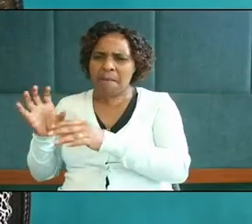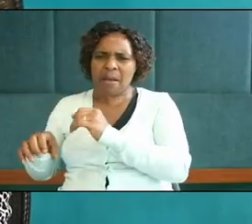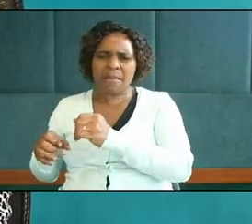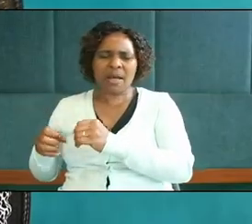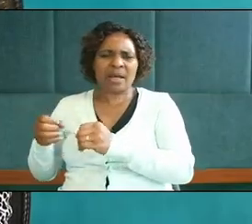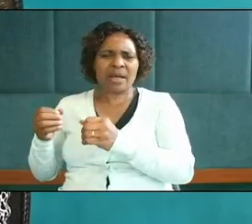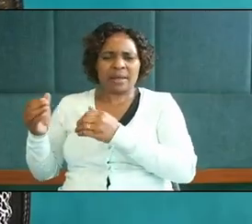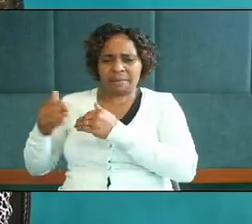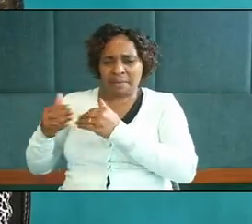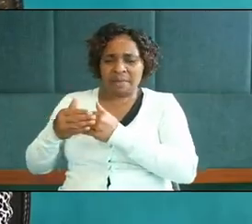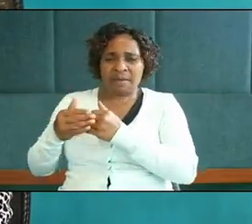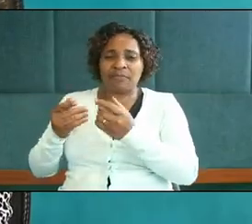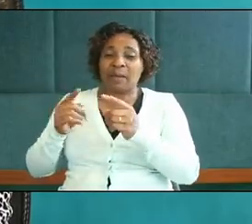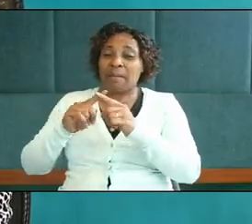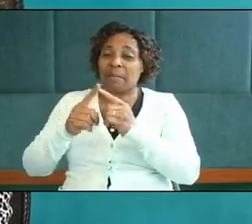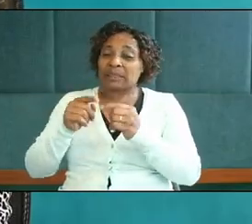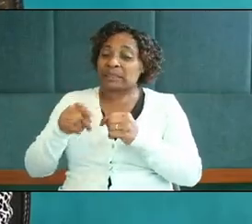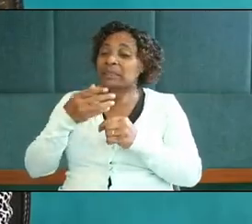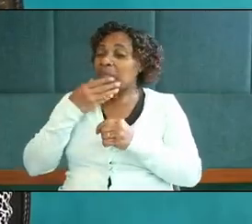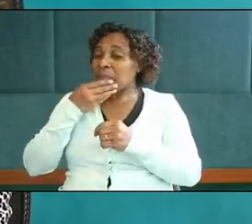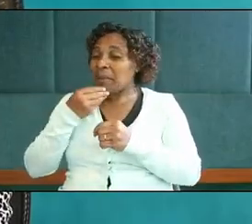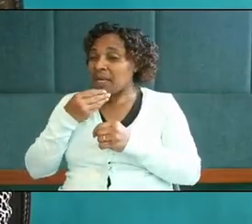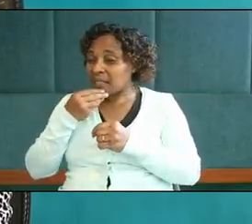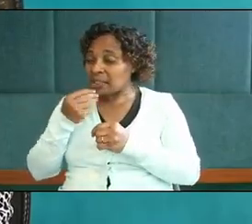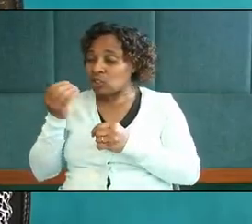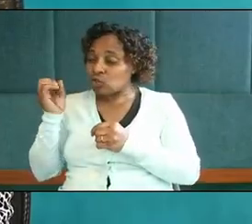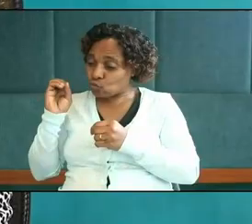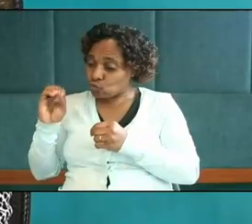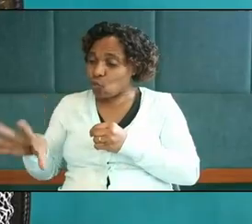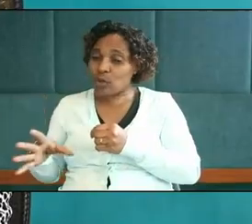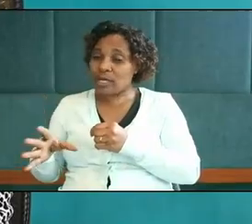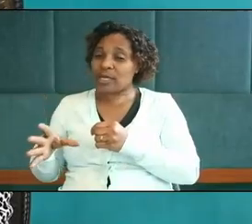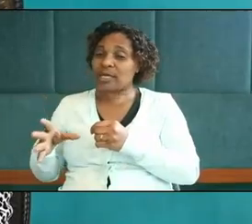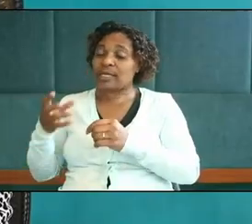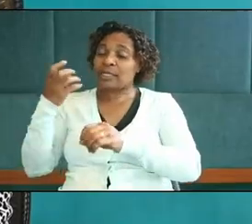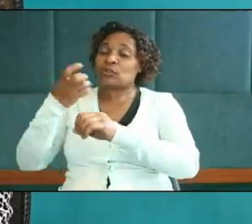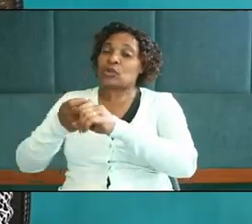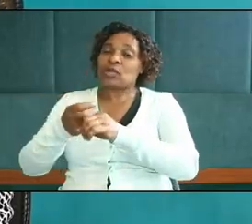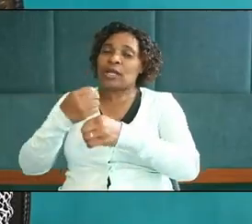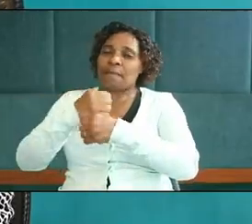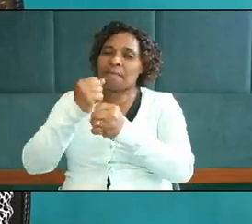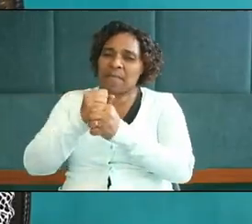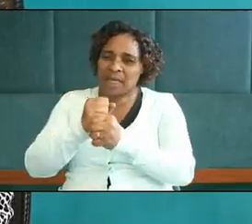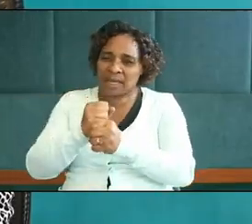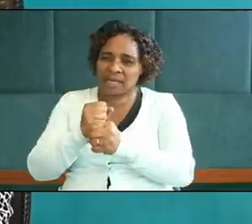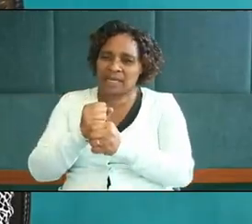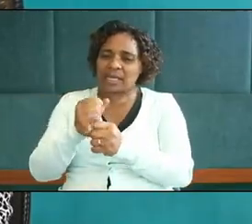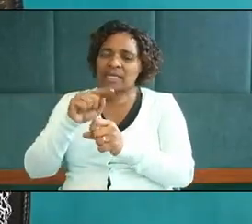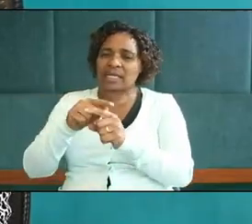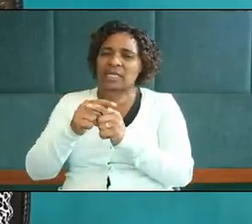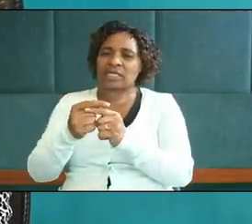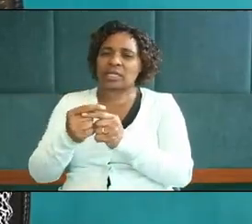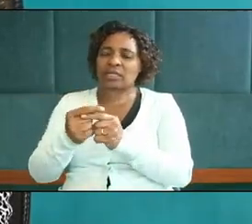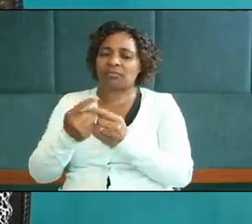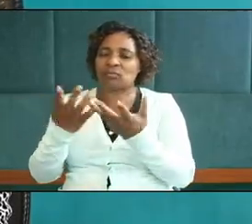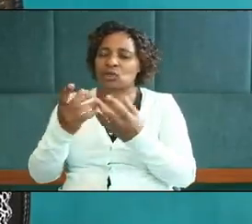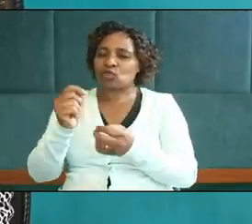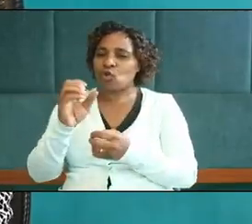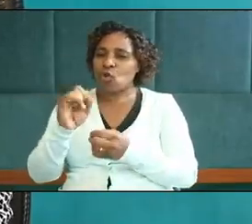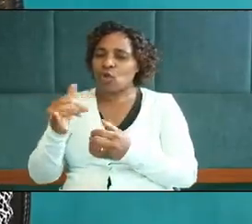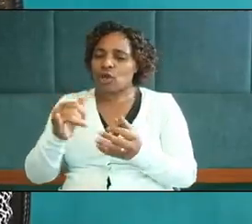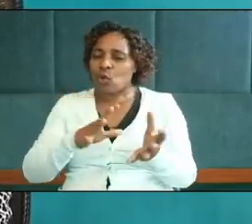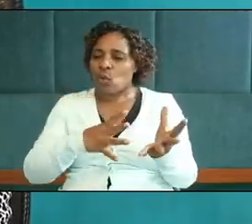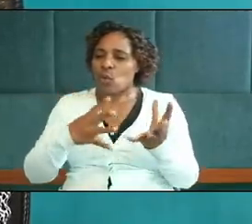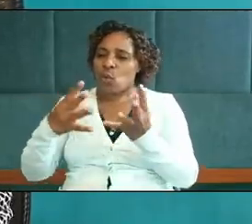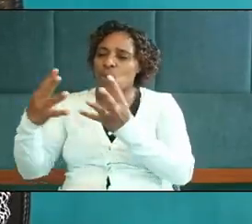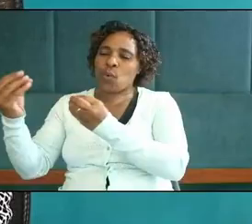he realize that by this man throwing the stones into the pond, it was making ripples that would make the toy boat go to the other side. So the little